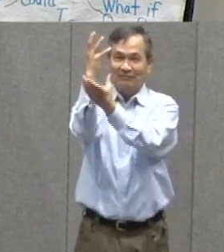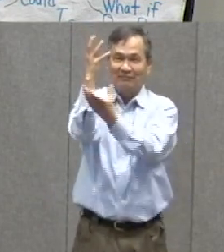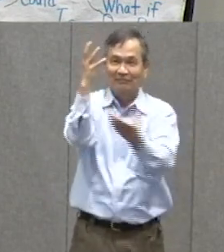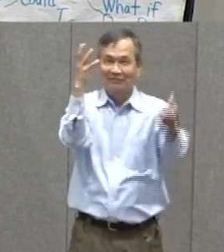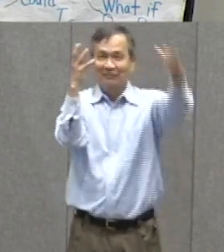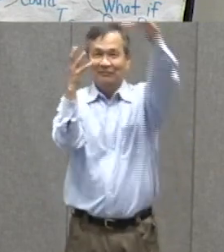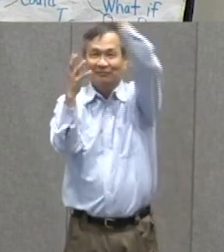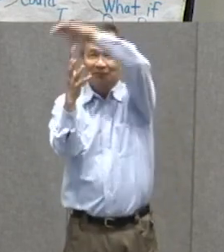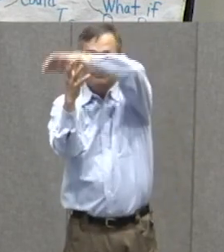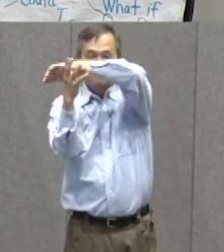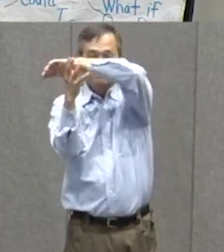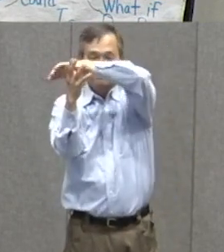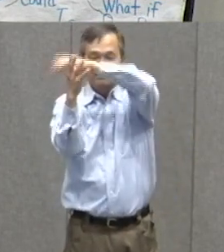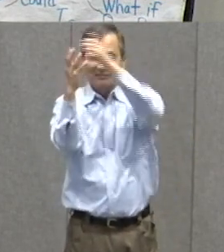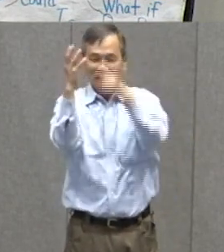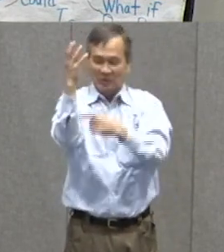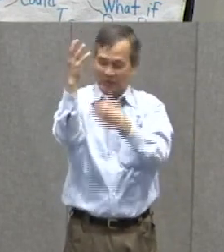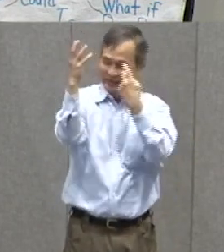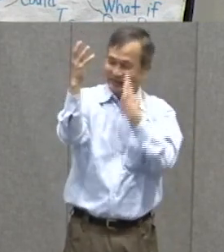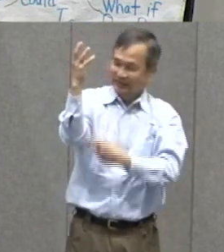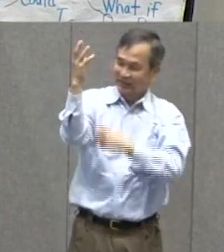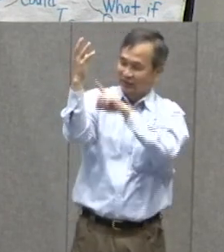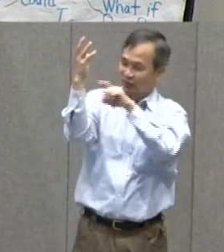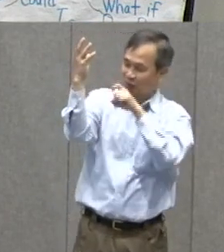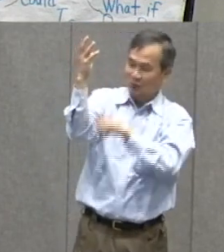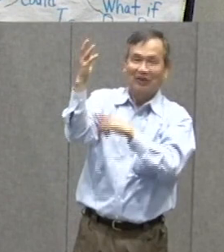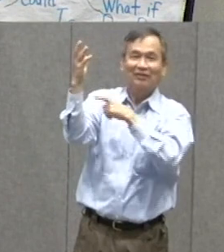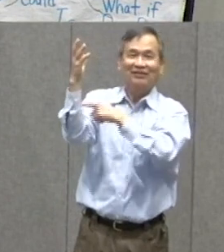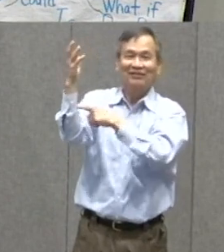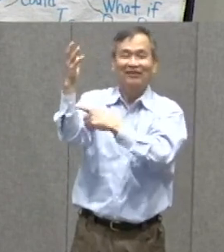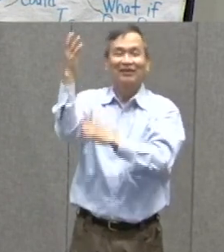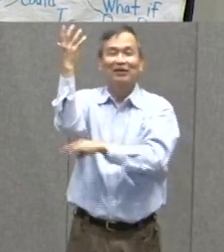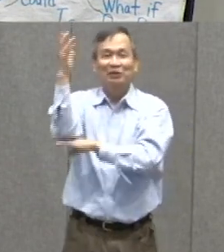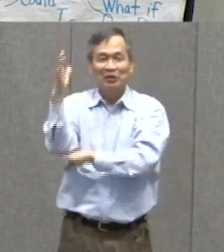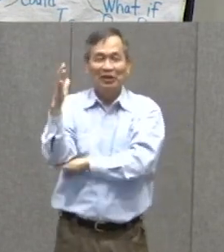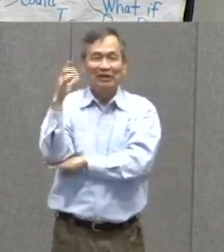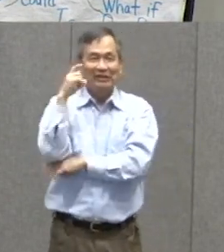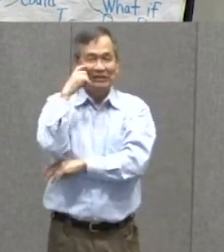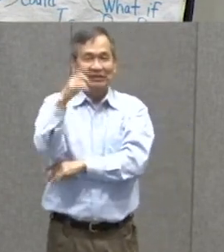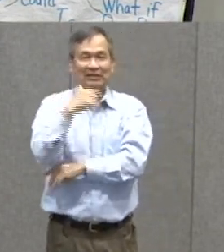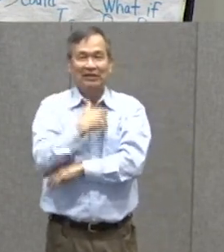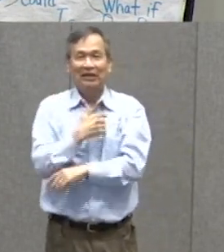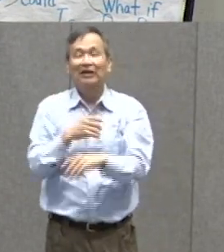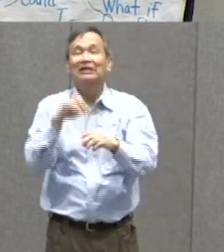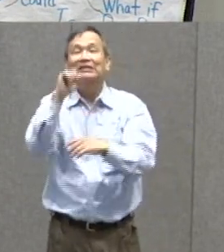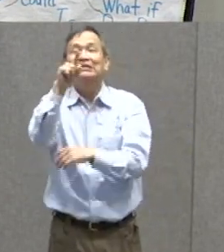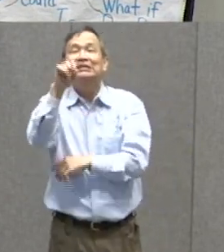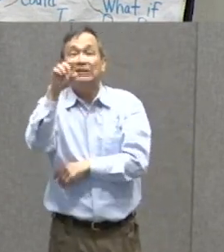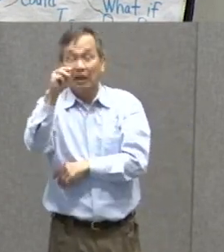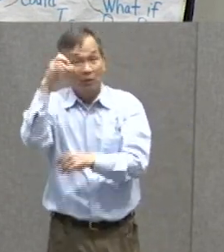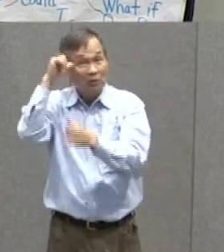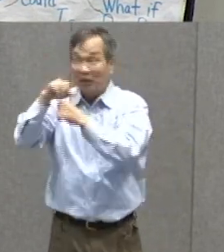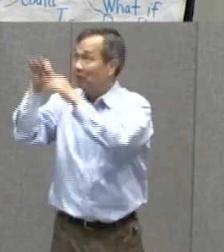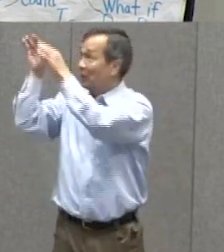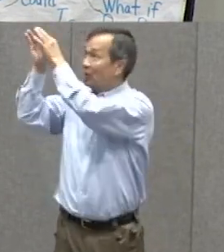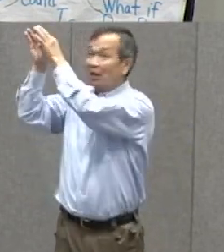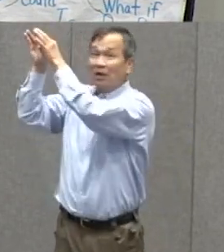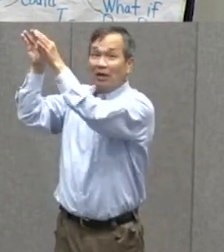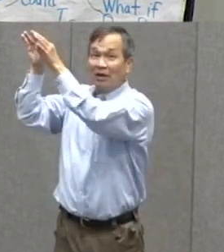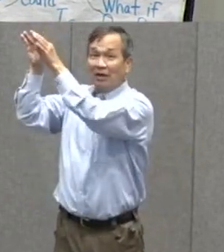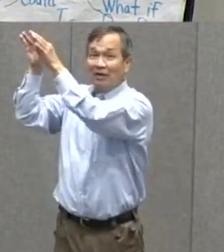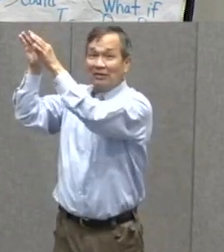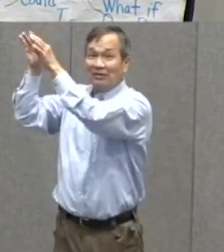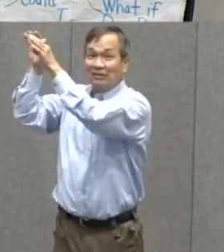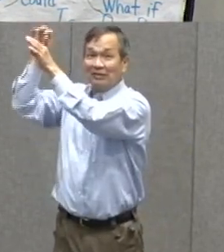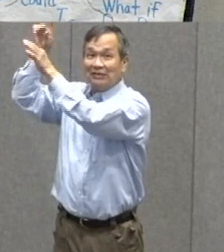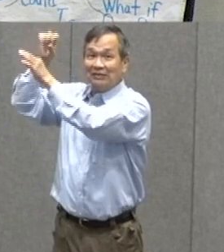is, as you can see, it has a lot of question stems. So remember, I showed you the